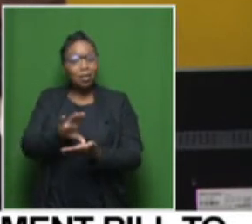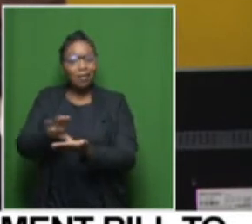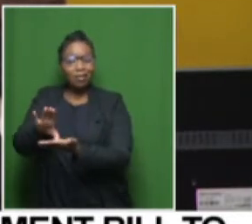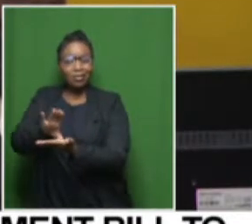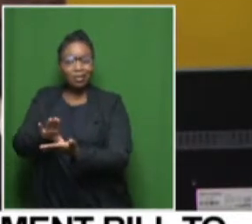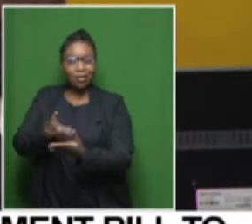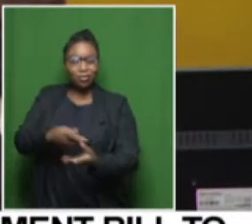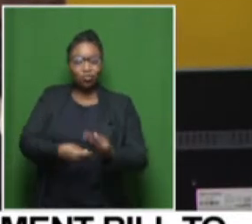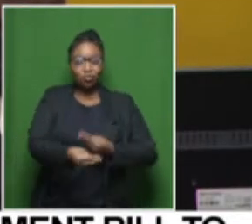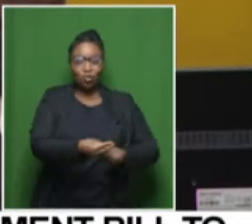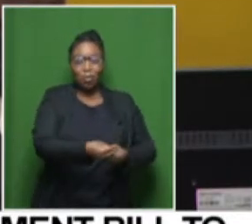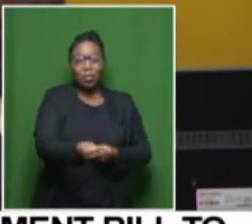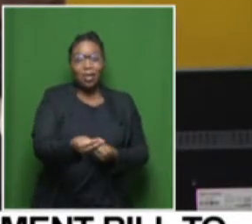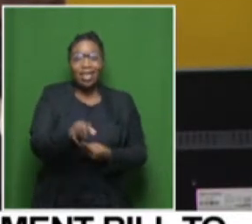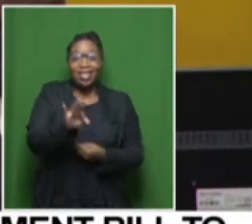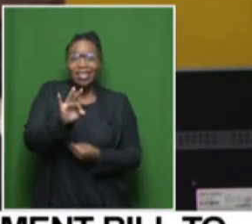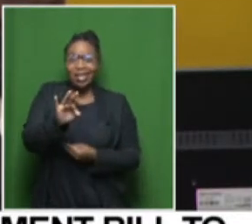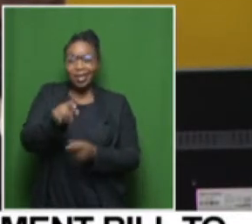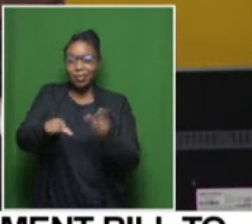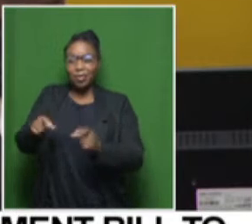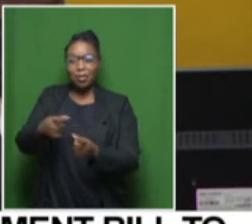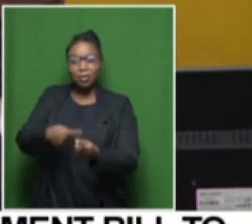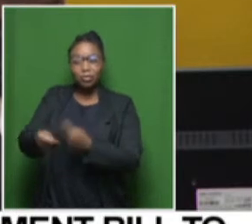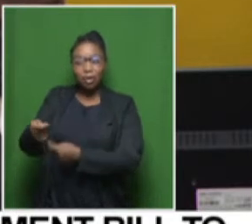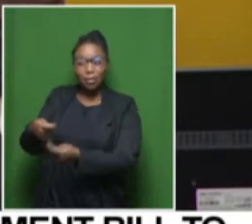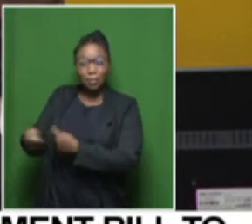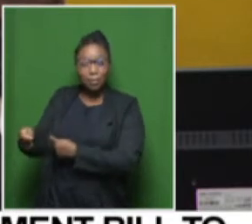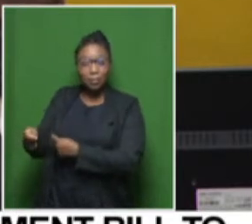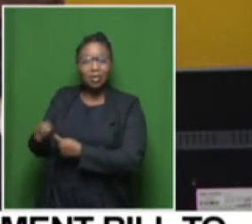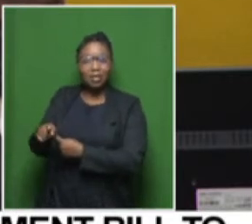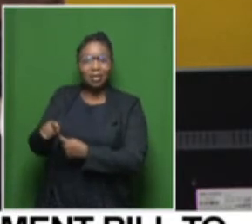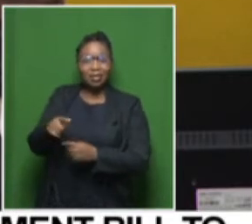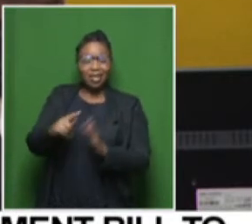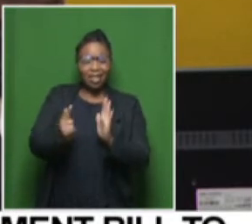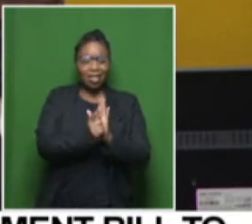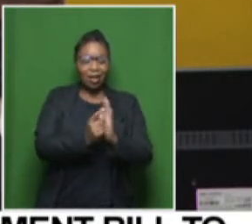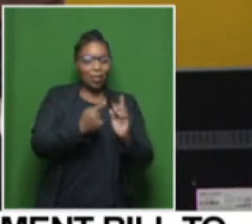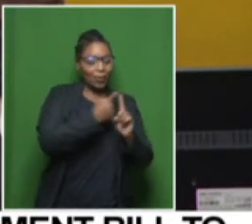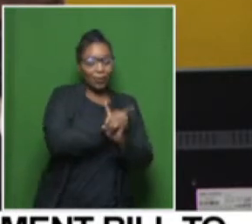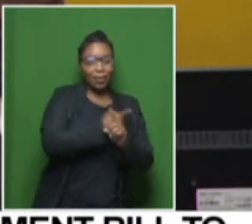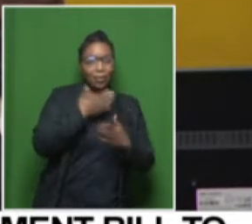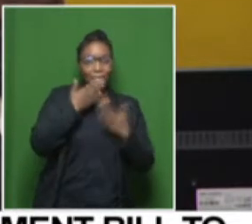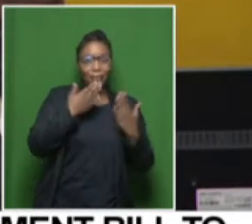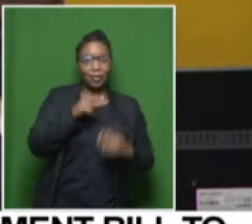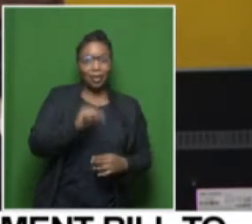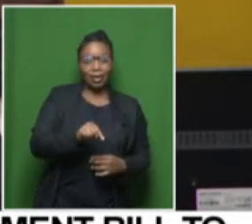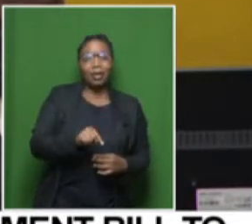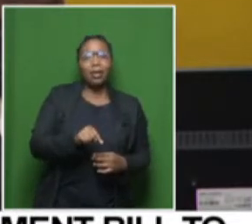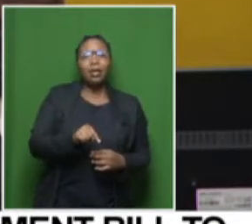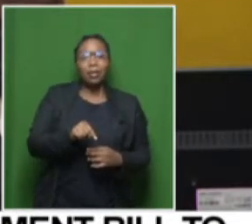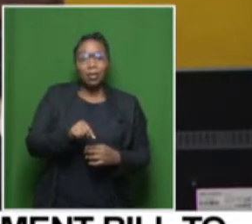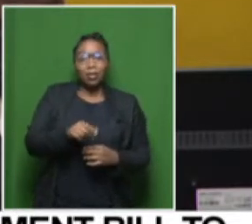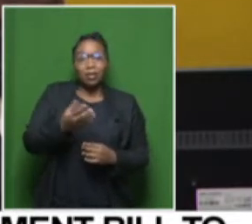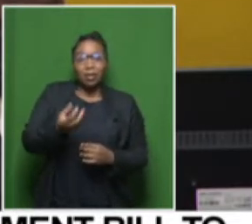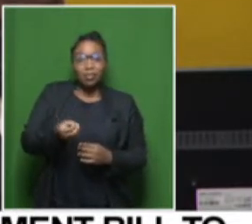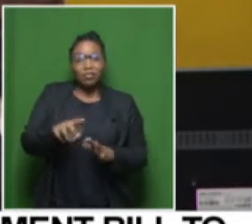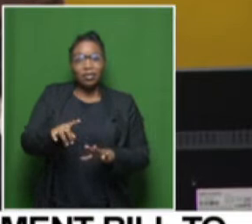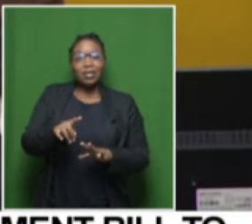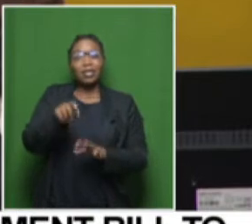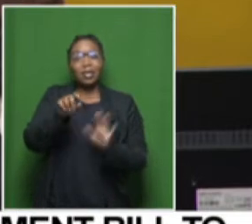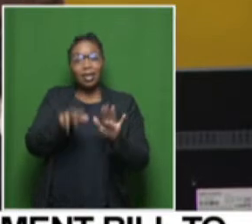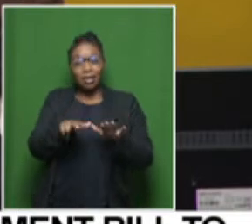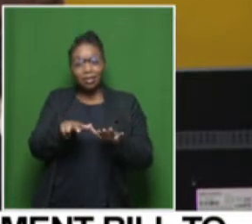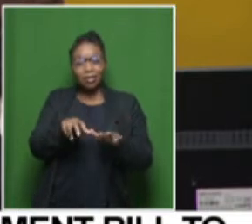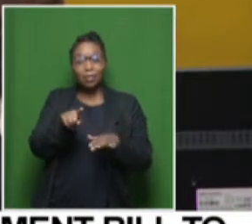3 operators, liquidated 1 operator, and referred 18 cases for criminal prosecution.